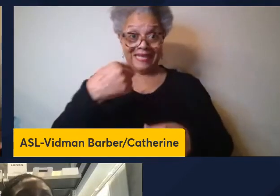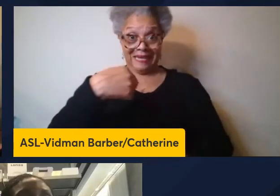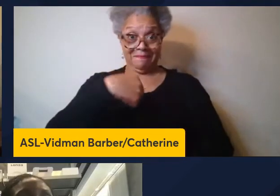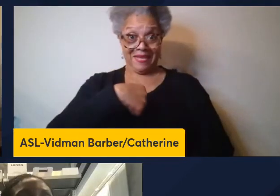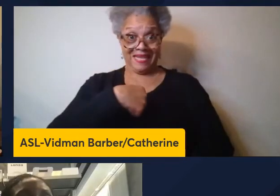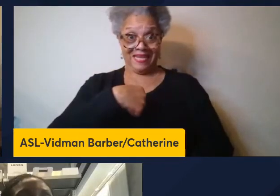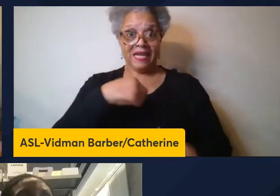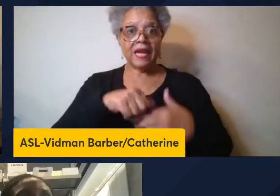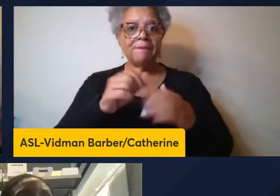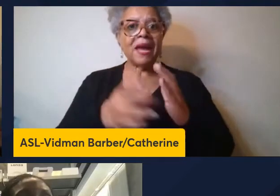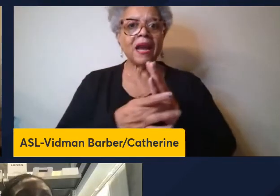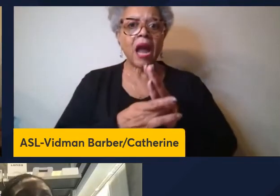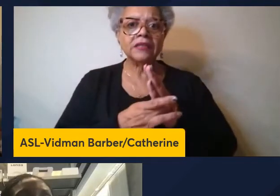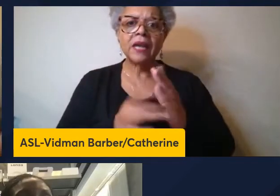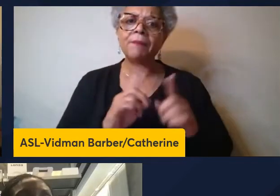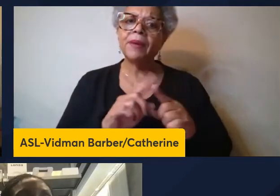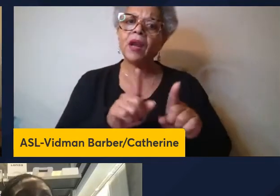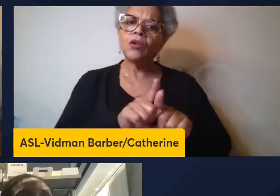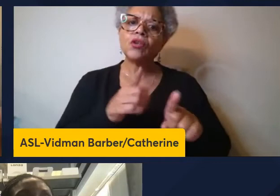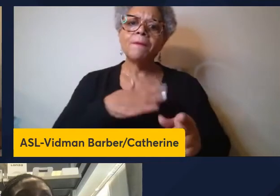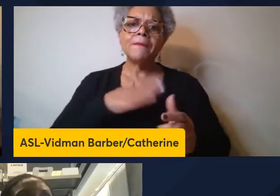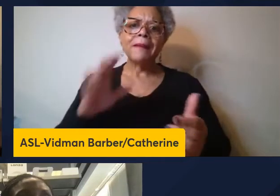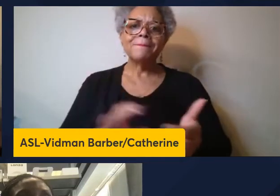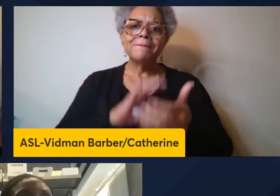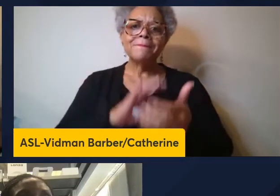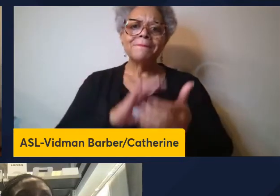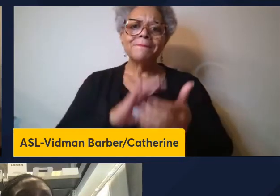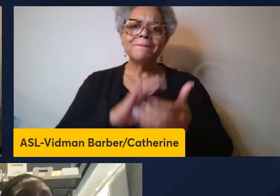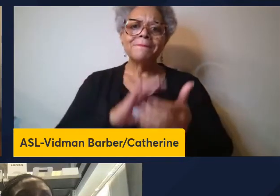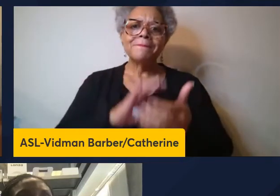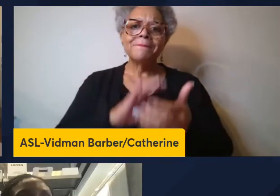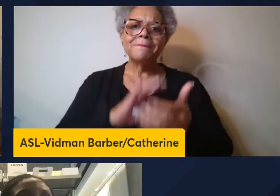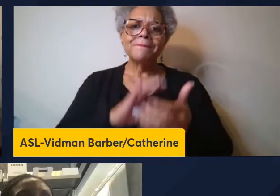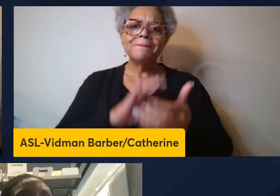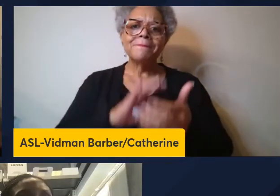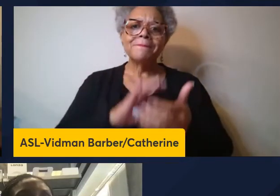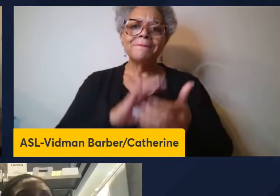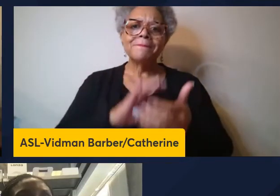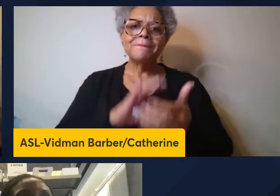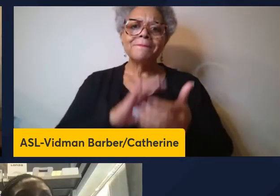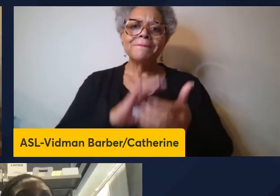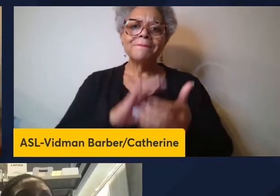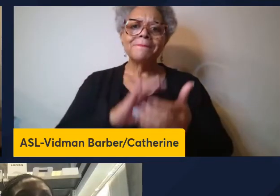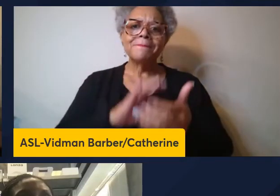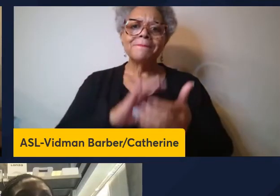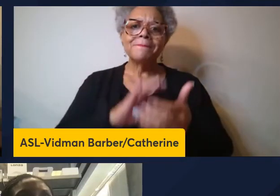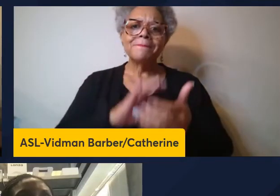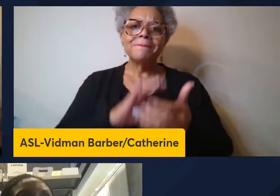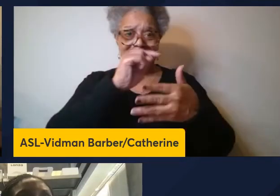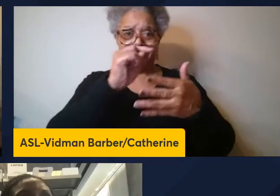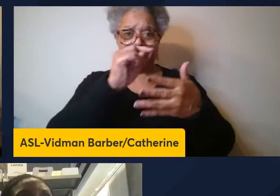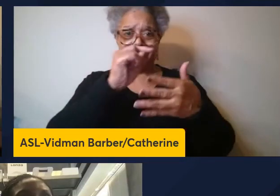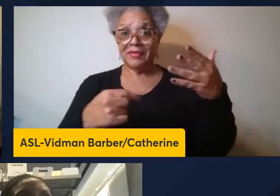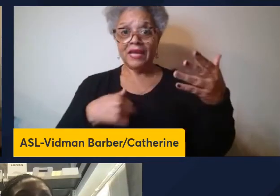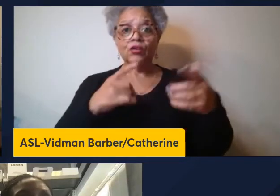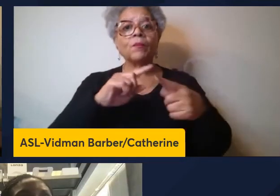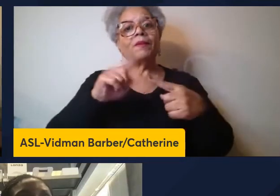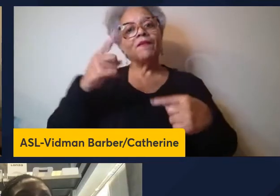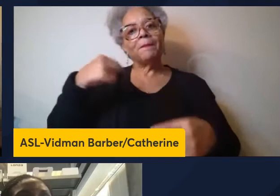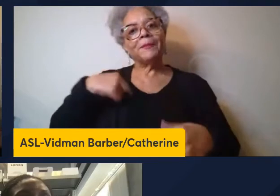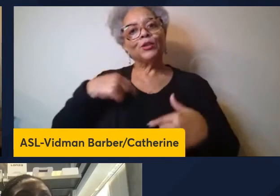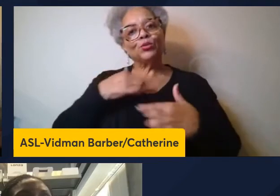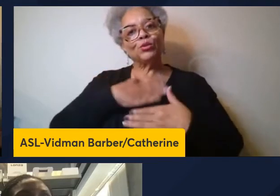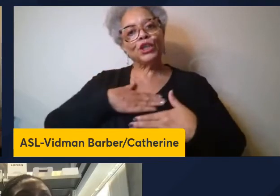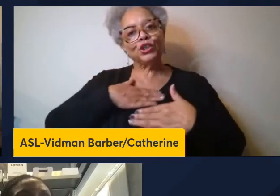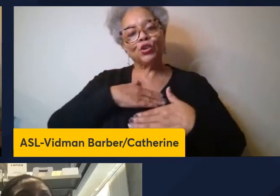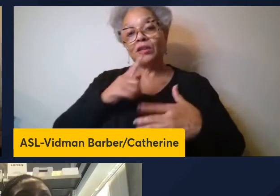also, my married life, there's also my child, there's also so many things that I do that's for me to enjoy. So that's